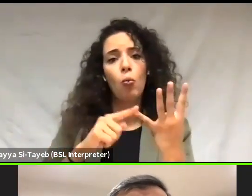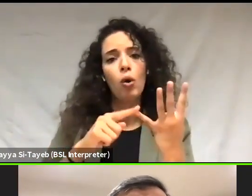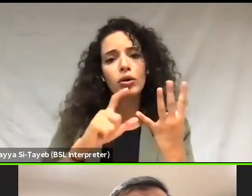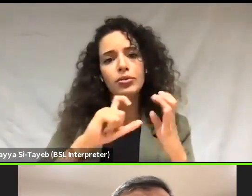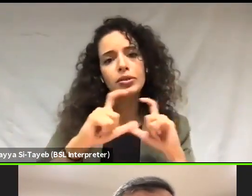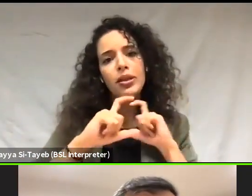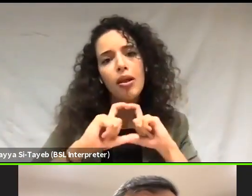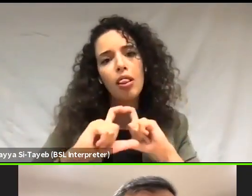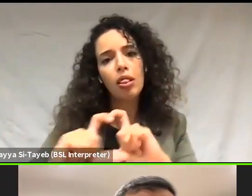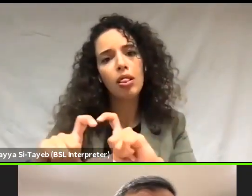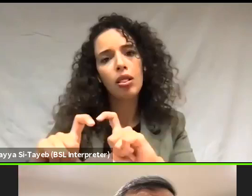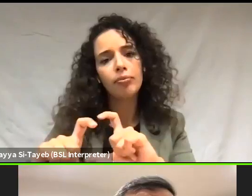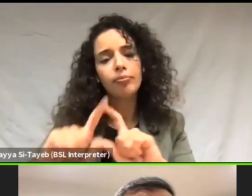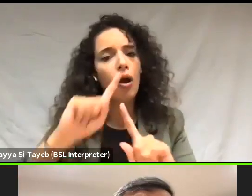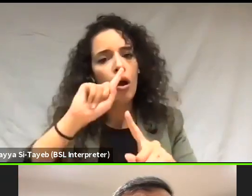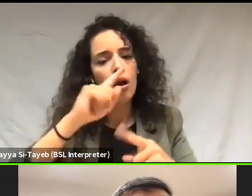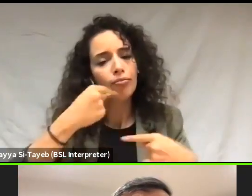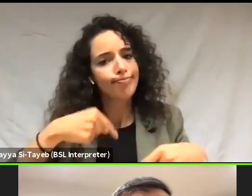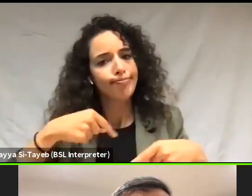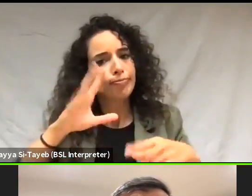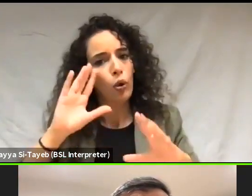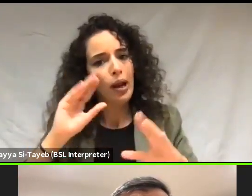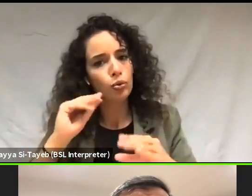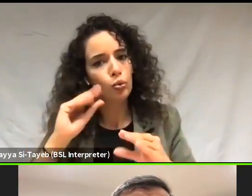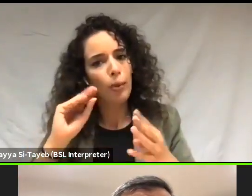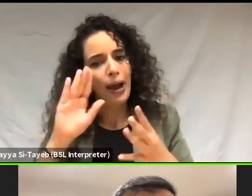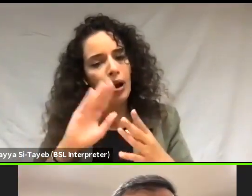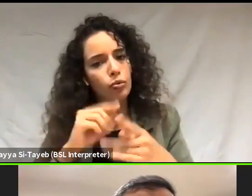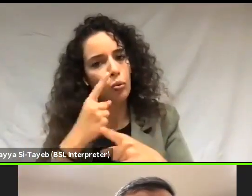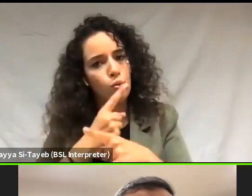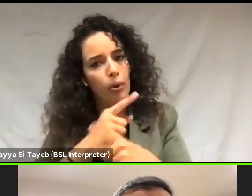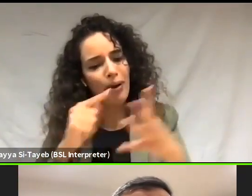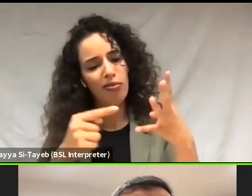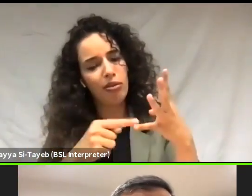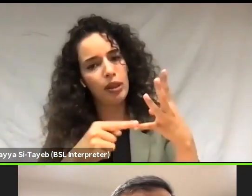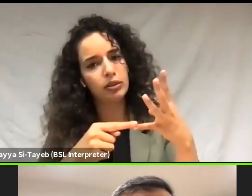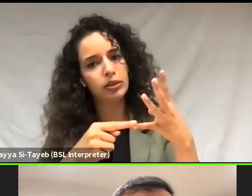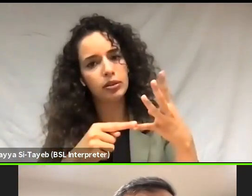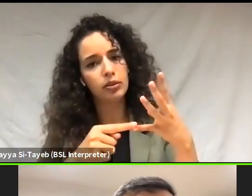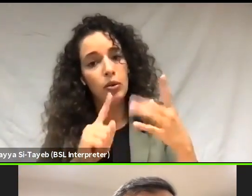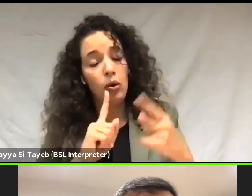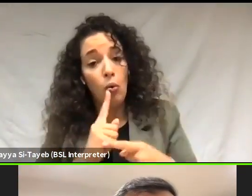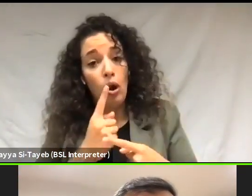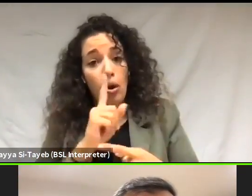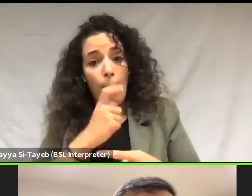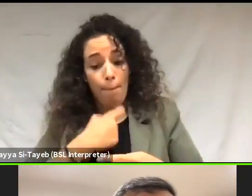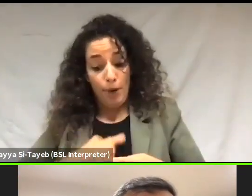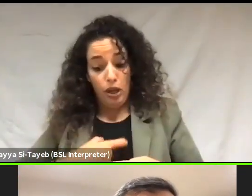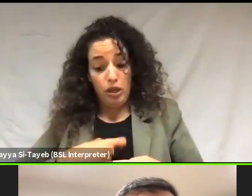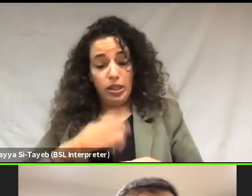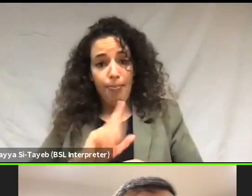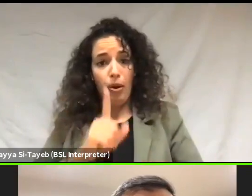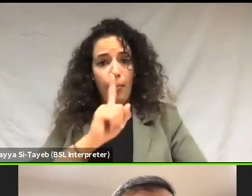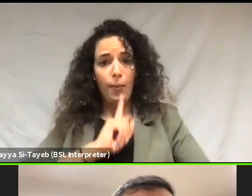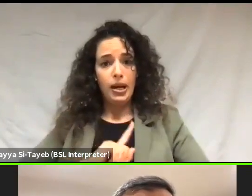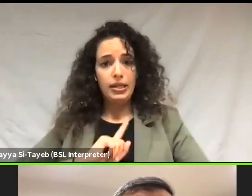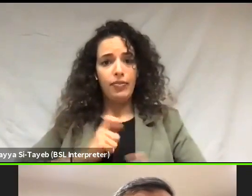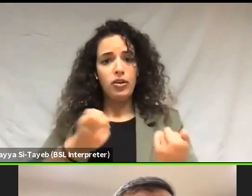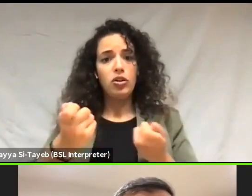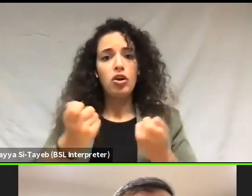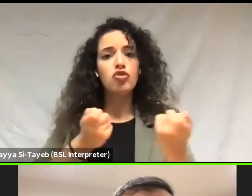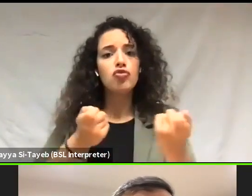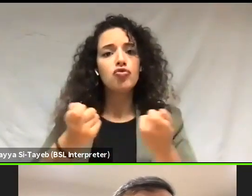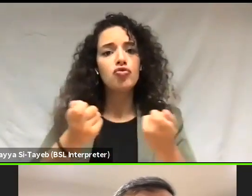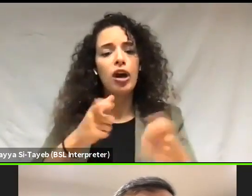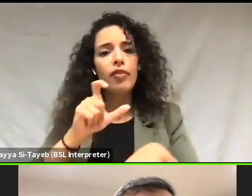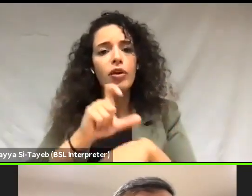ongoing one, which I cannot speak about. But one personally about myself as a chair of the mosque by Andrew Gilligan